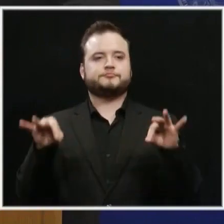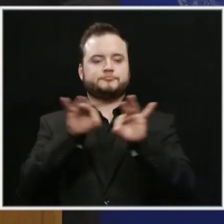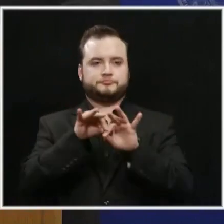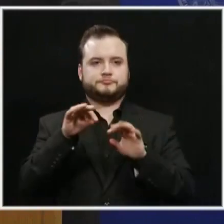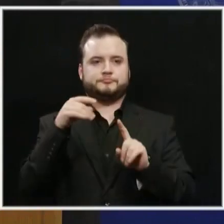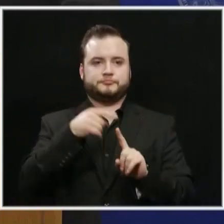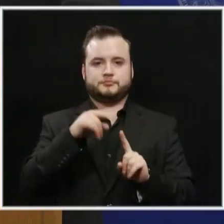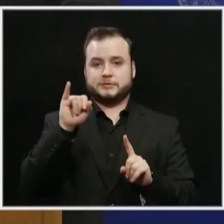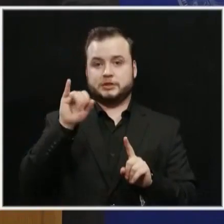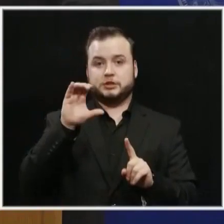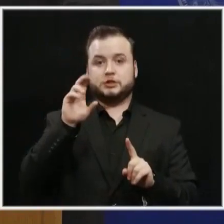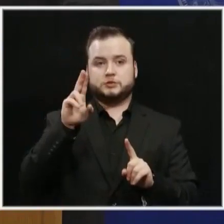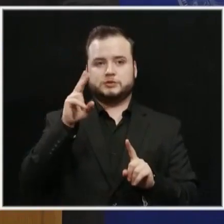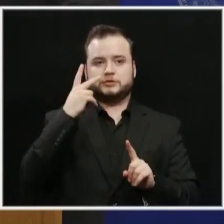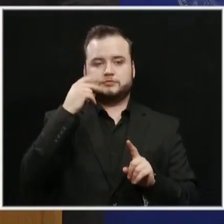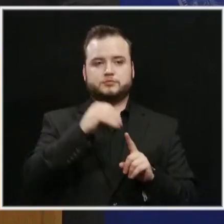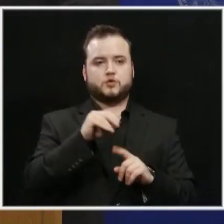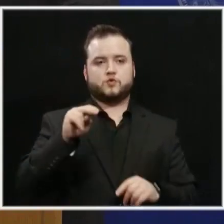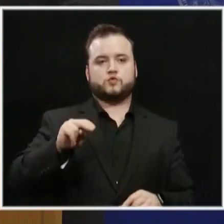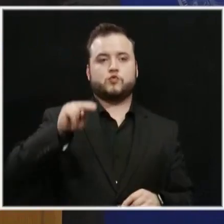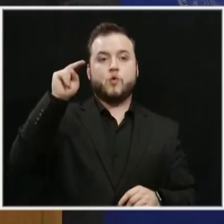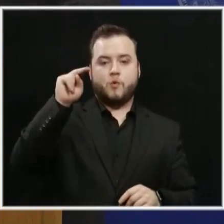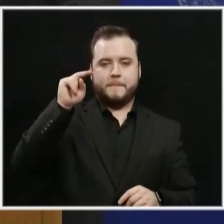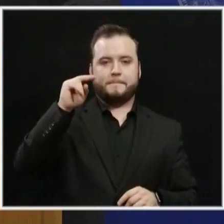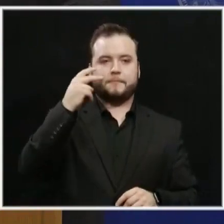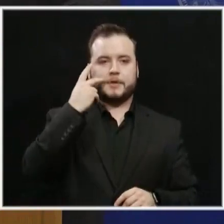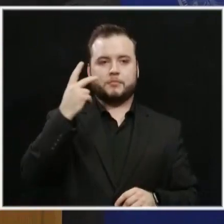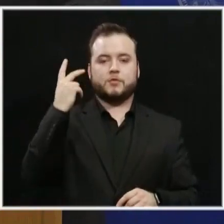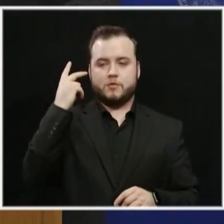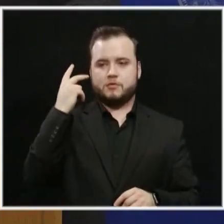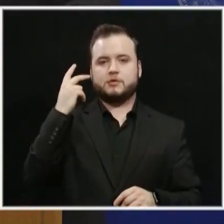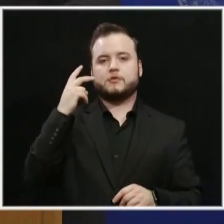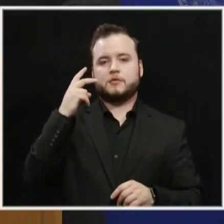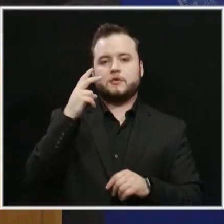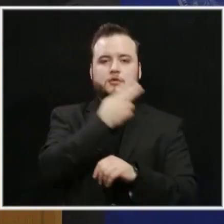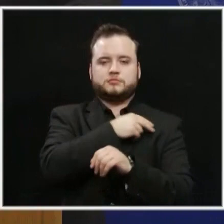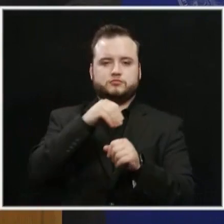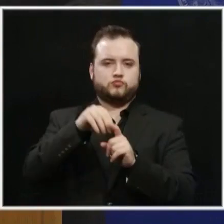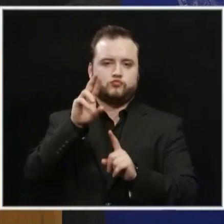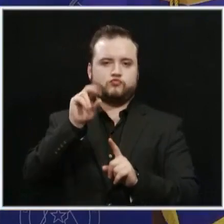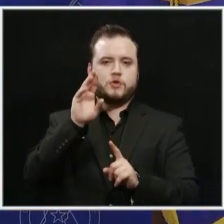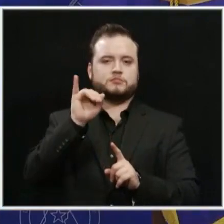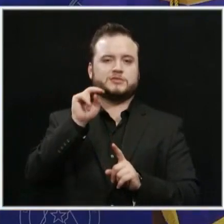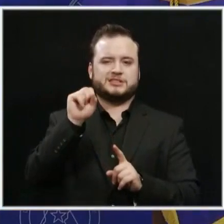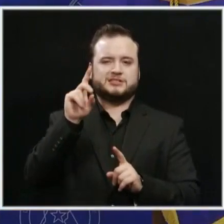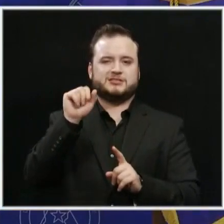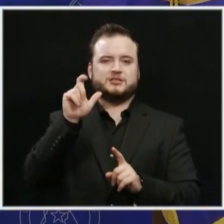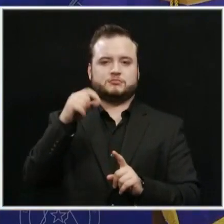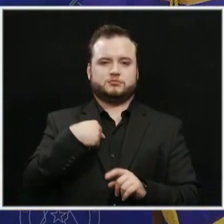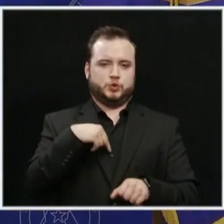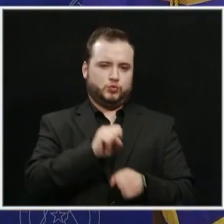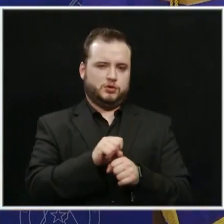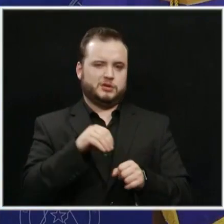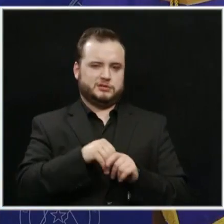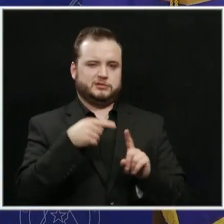Robbinsdale. And I work on that hospital's first COVID-19 ICU